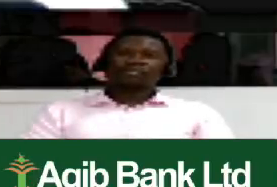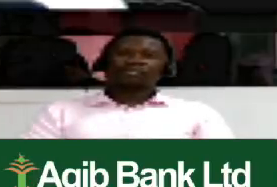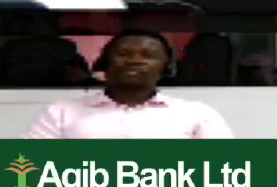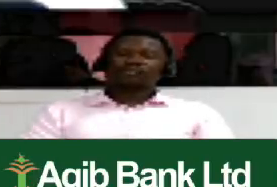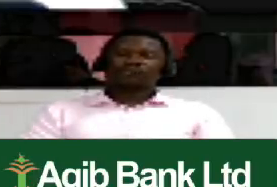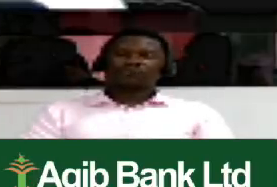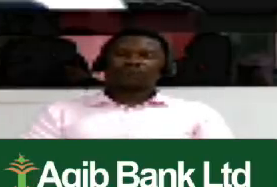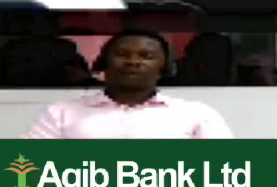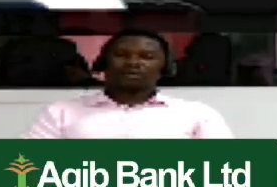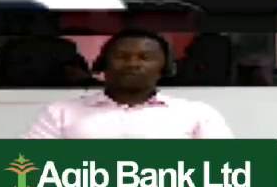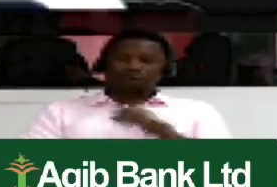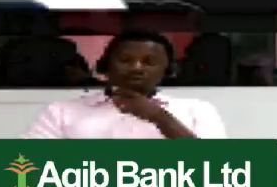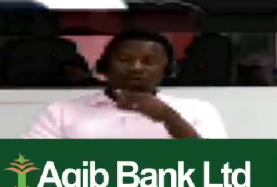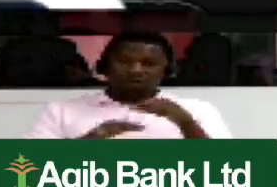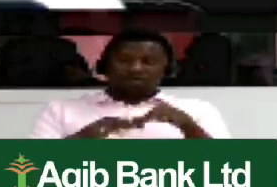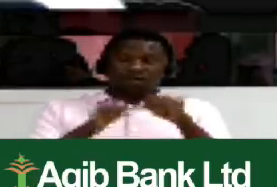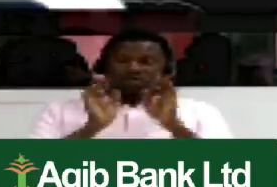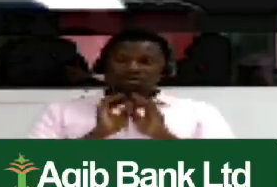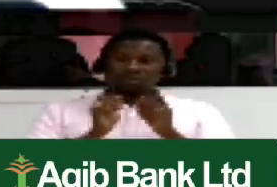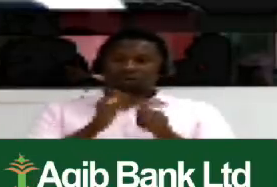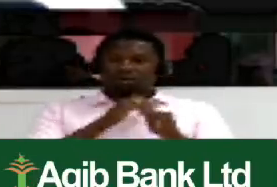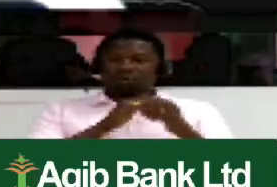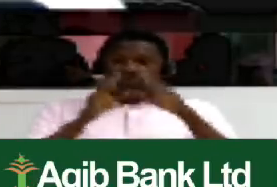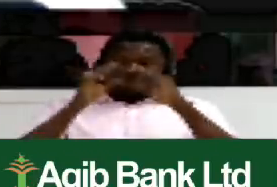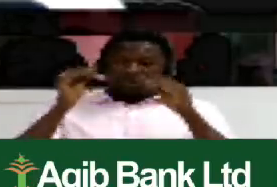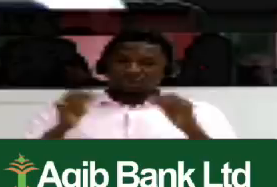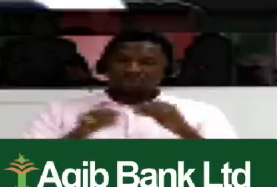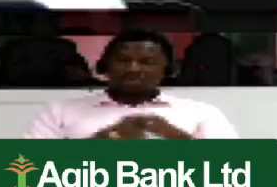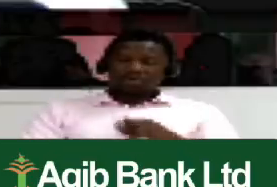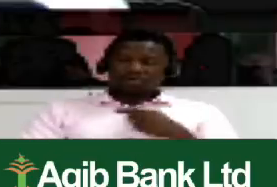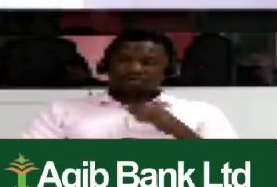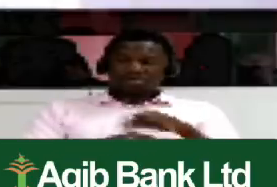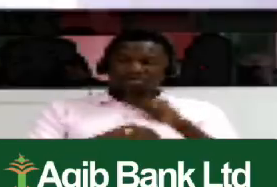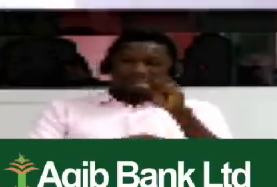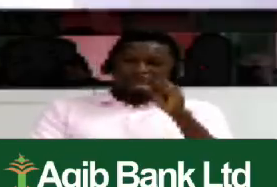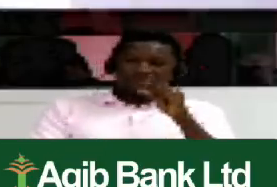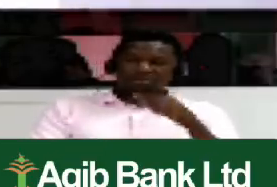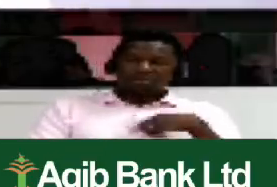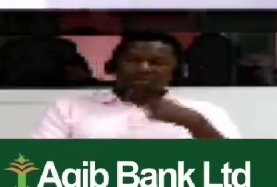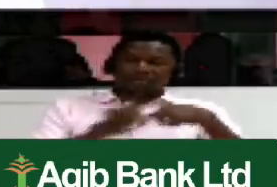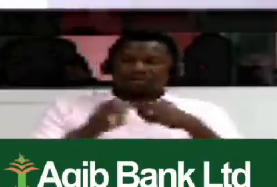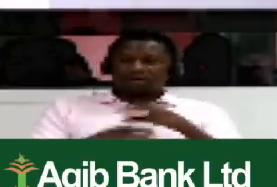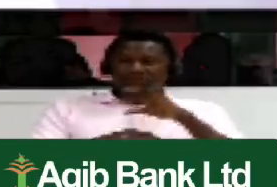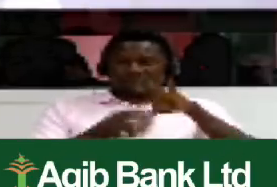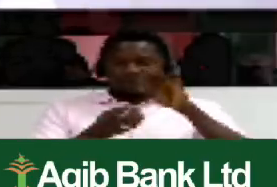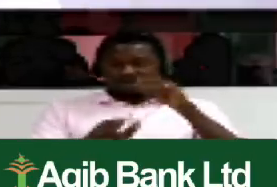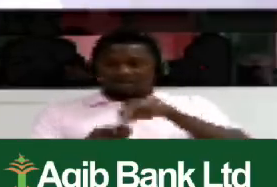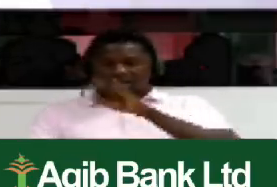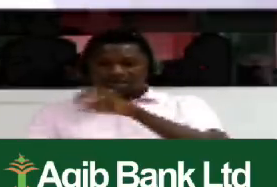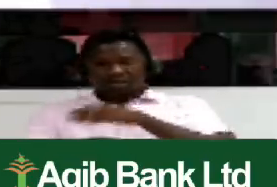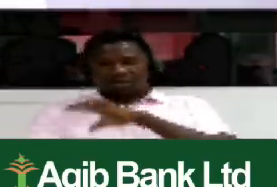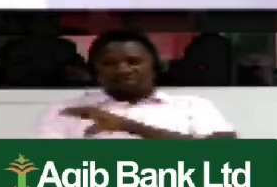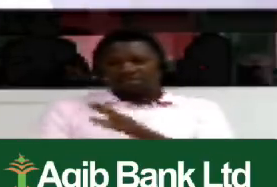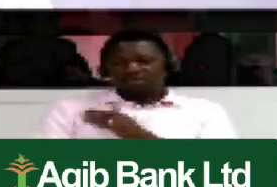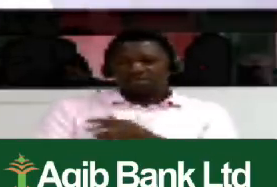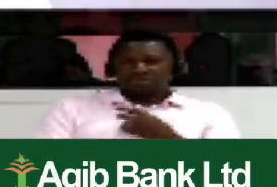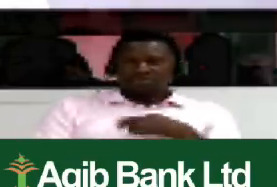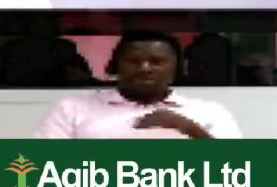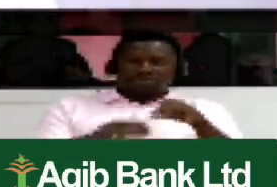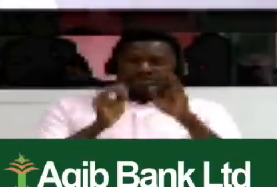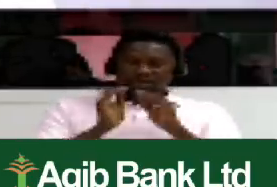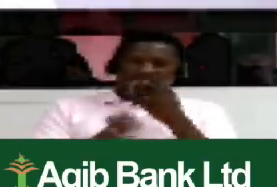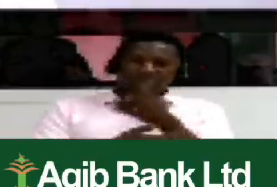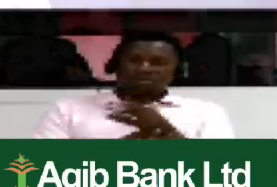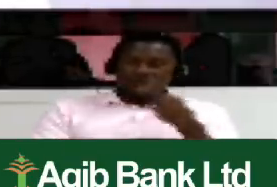So you were taken to the hall afterwards to join? Just briefly. I said, after collecting that, I was taken there. So when I saw this